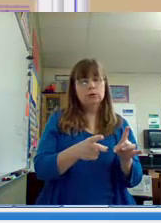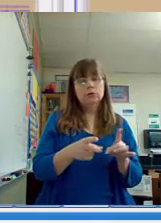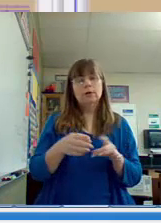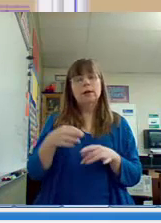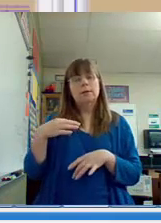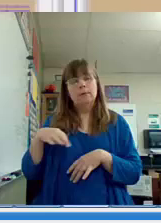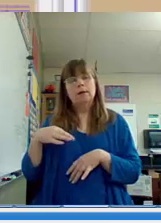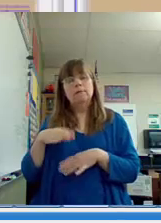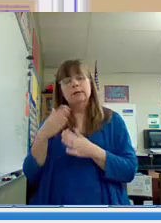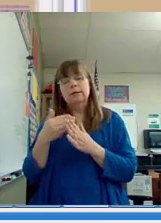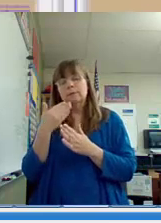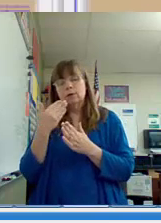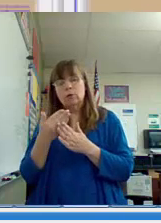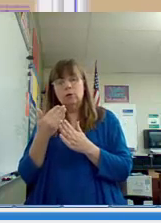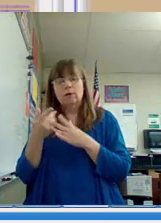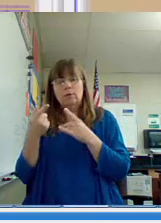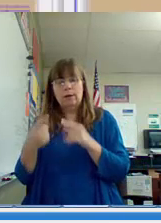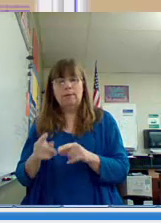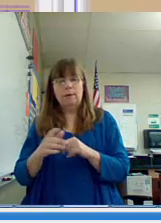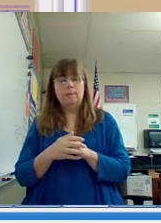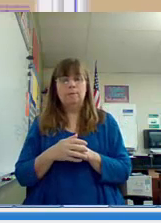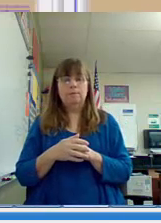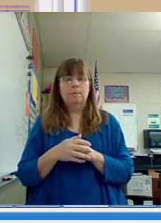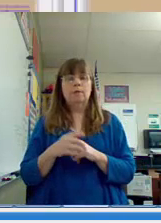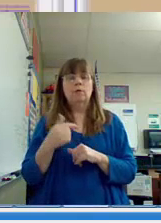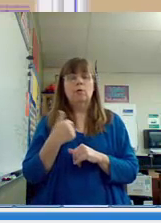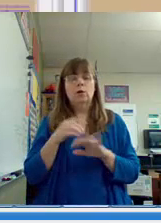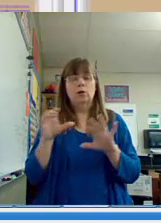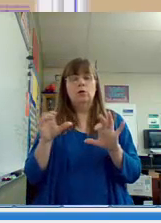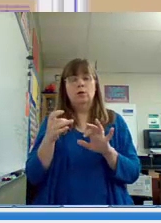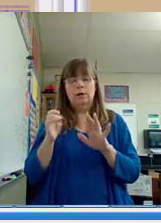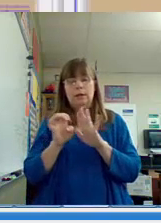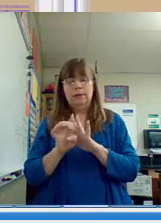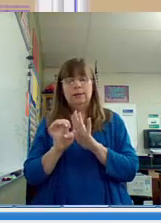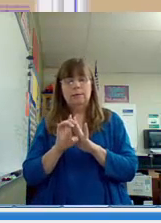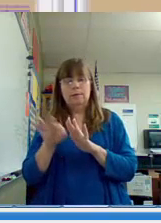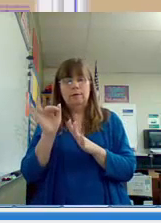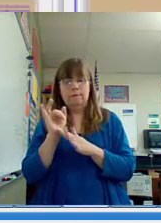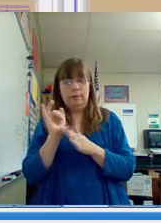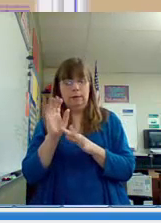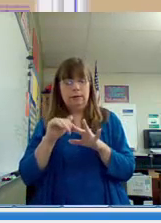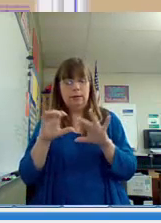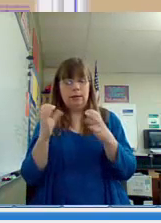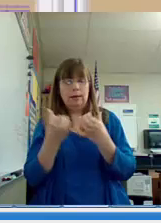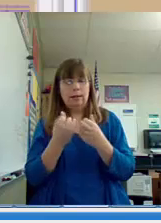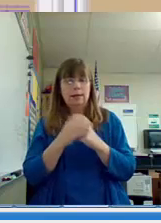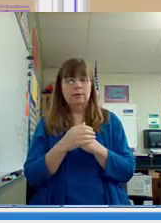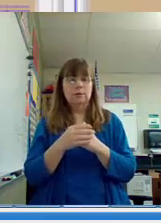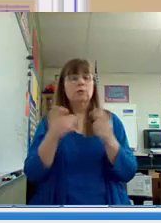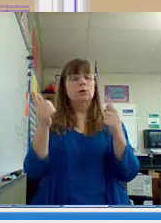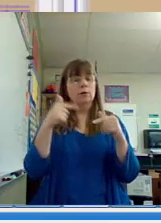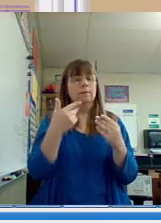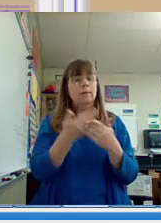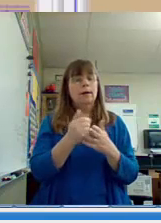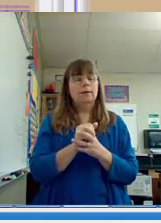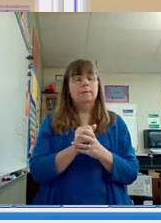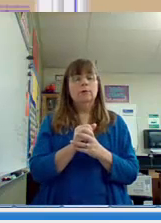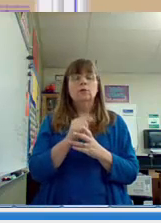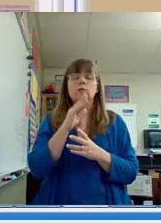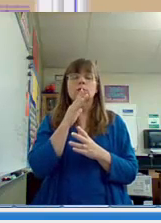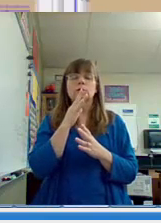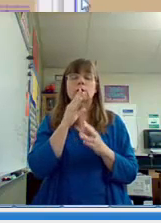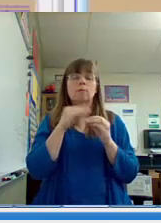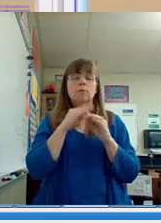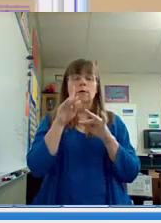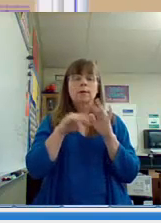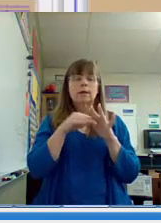we're actually going to do a little example of this in class when you get back. So we'll talk about that a little